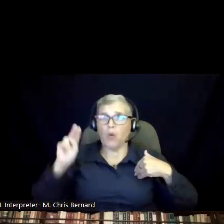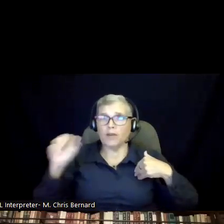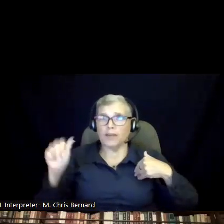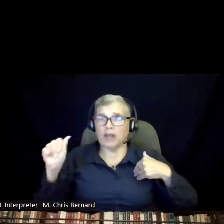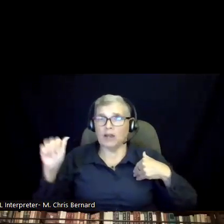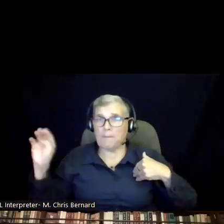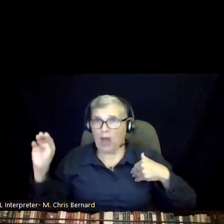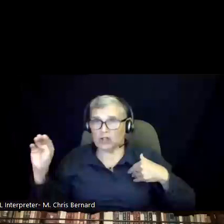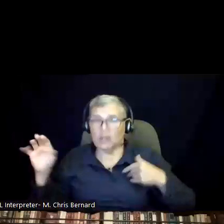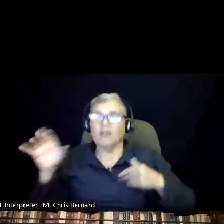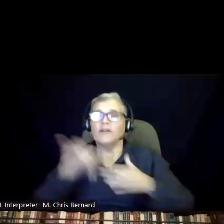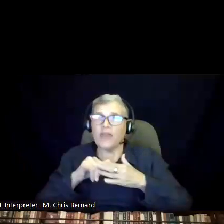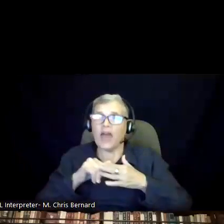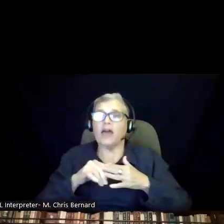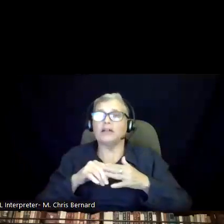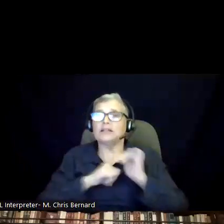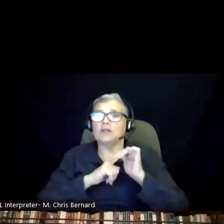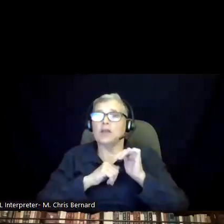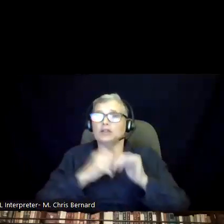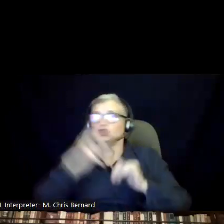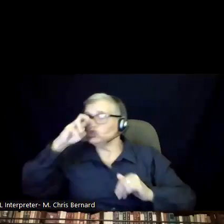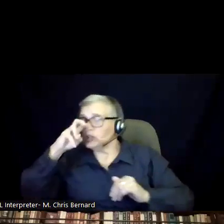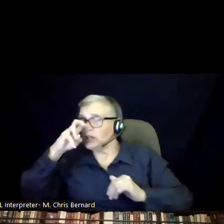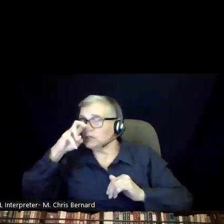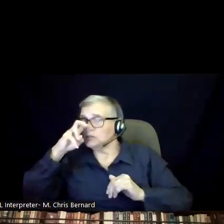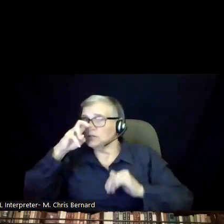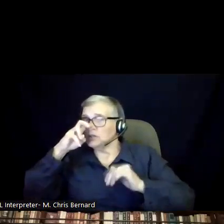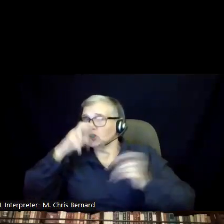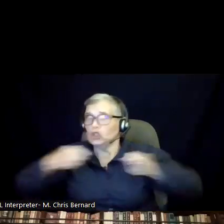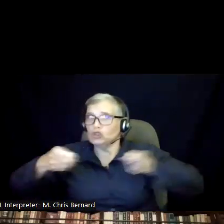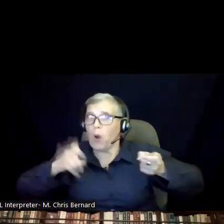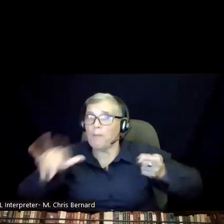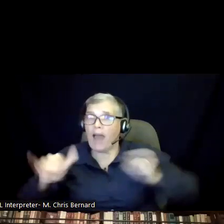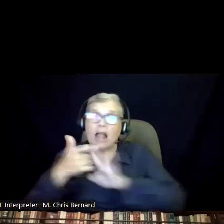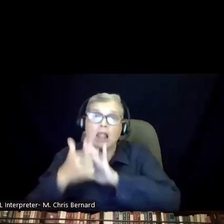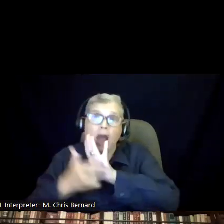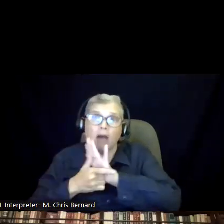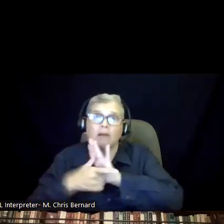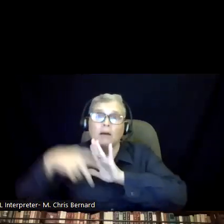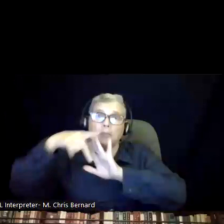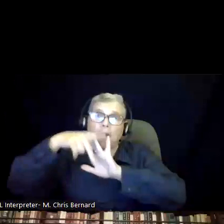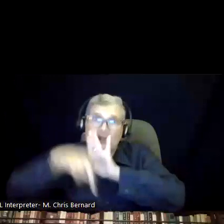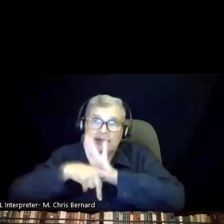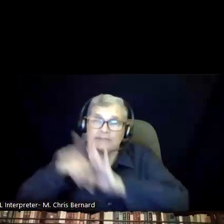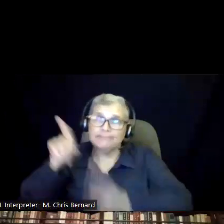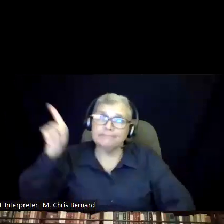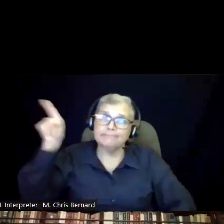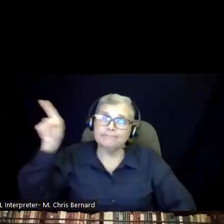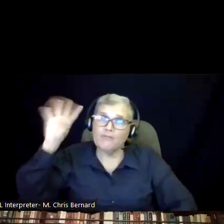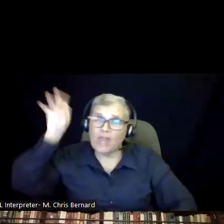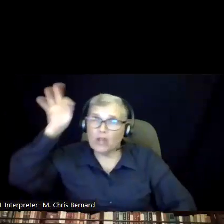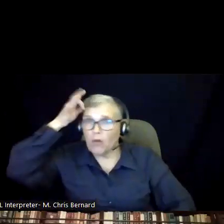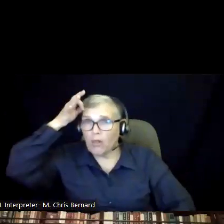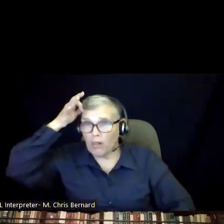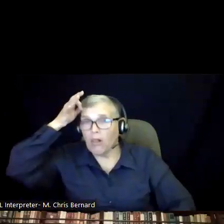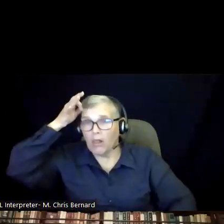by policies and law at the federal and state levels that aggregate the